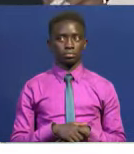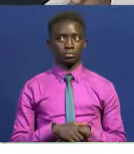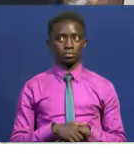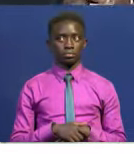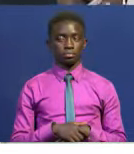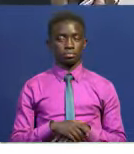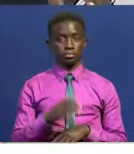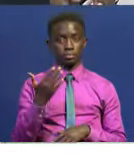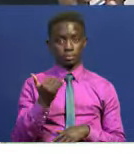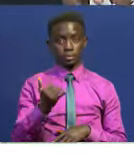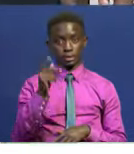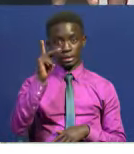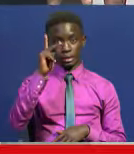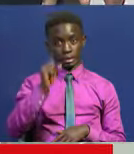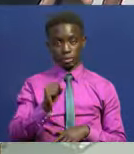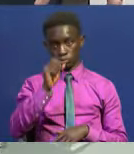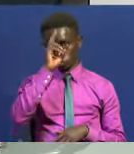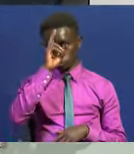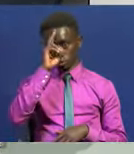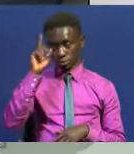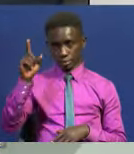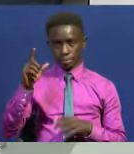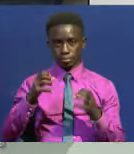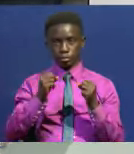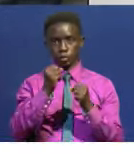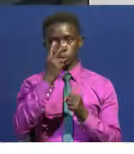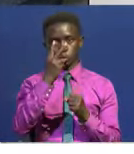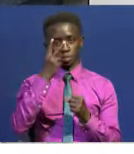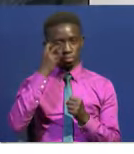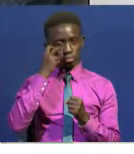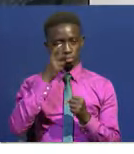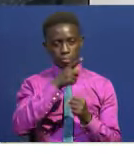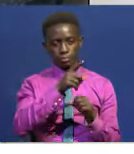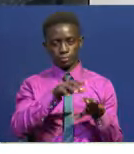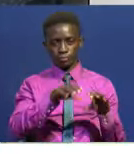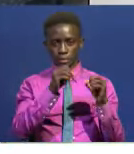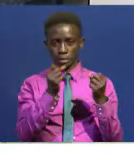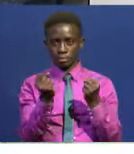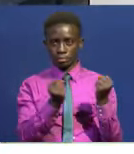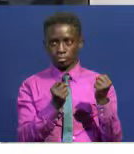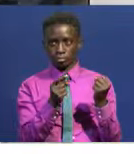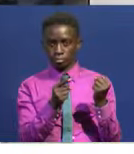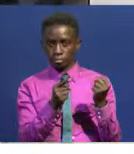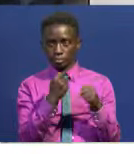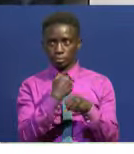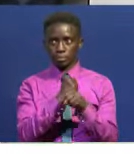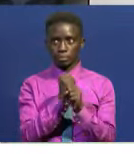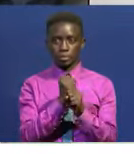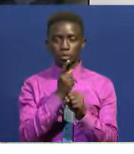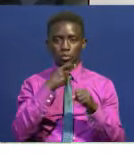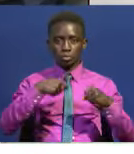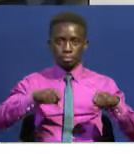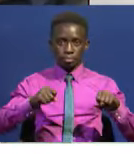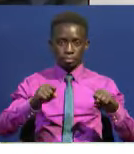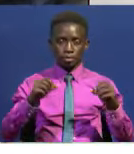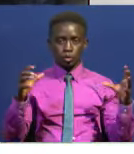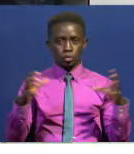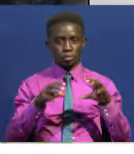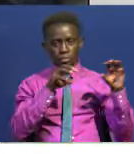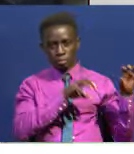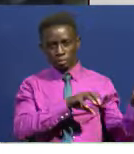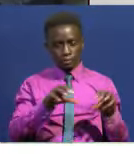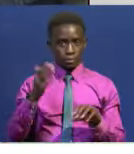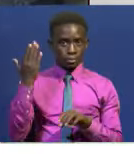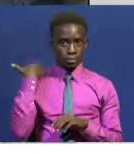Police in Kajiado County are holding two suspects linked to a vehicle vandalism racket that has caused motorists untold suffering in the last